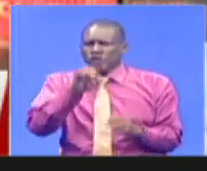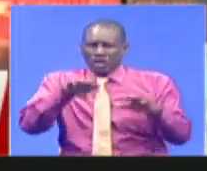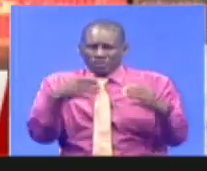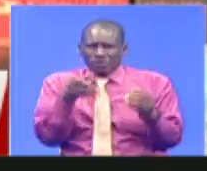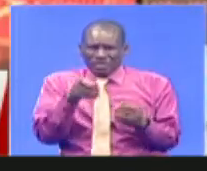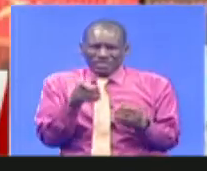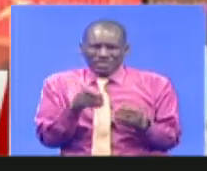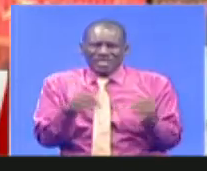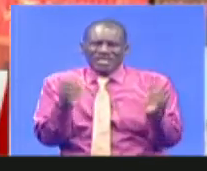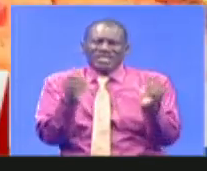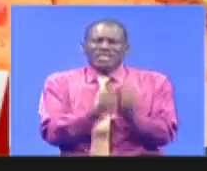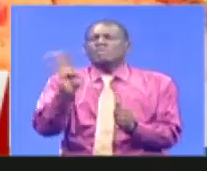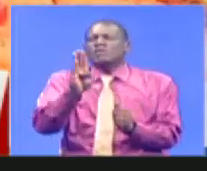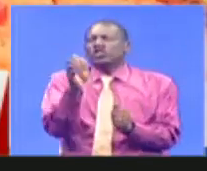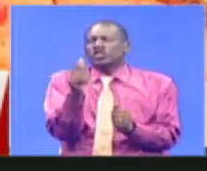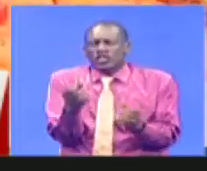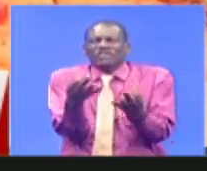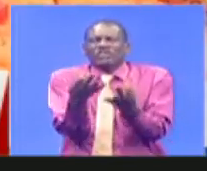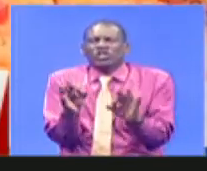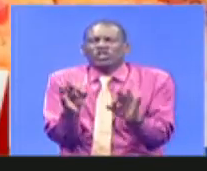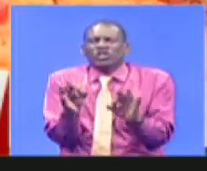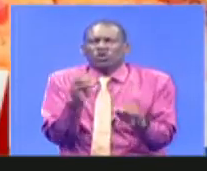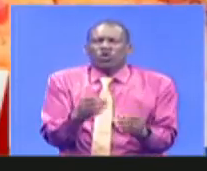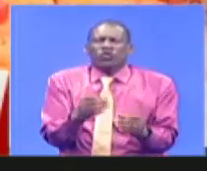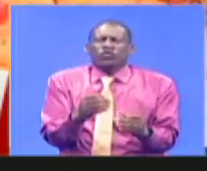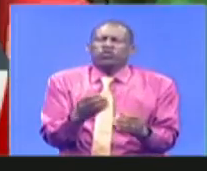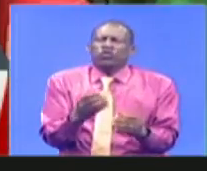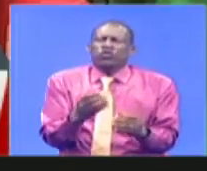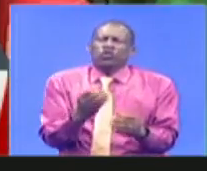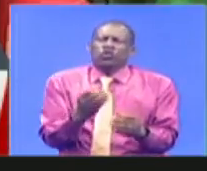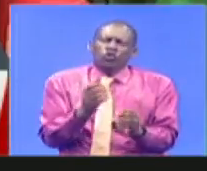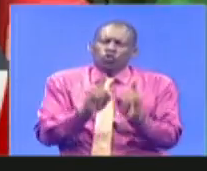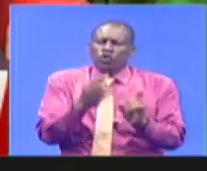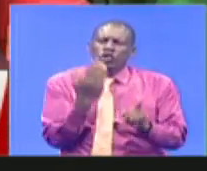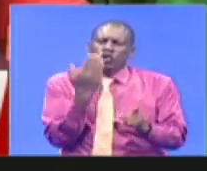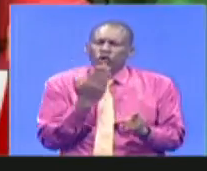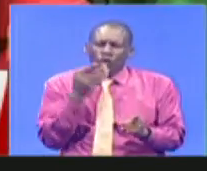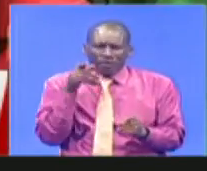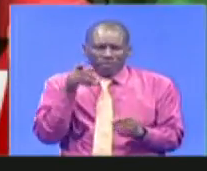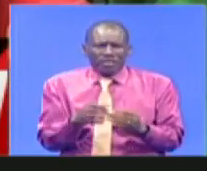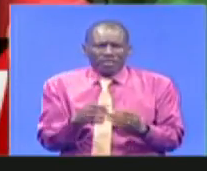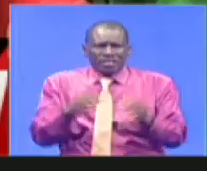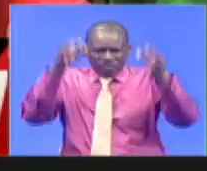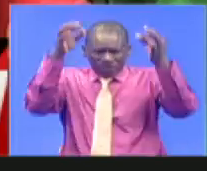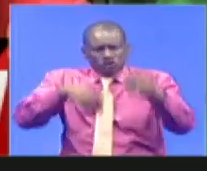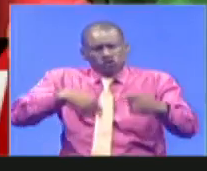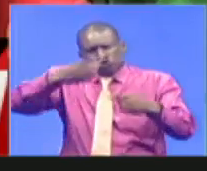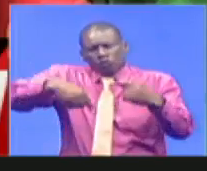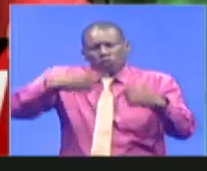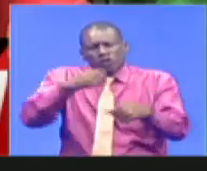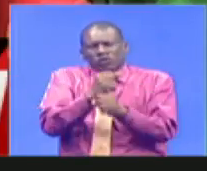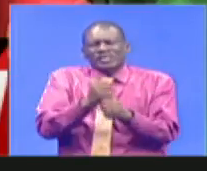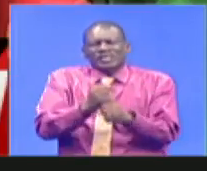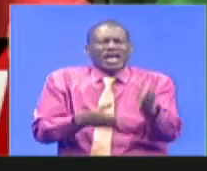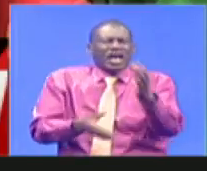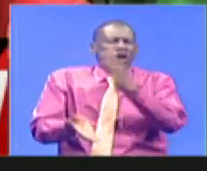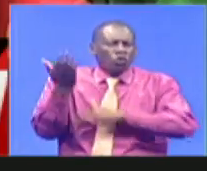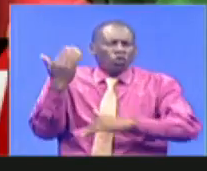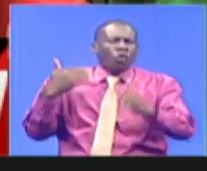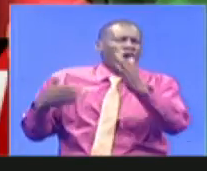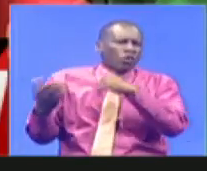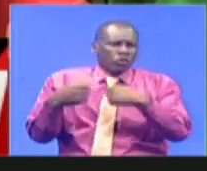10 billion shilling waiver on the imported edible oil. The decision to process was made long time ago. The challenge has